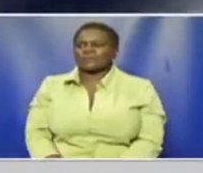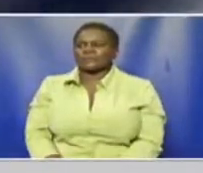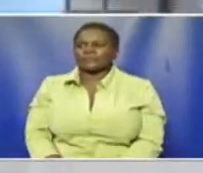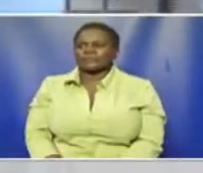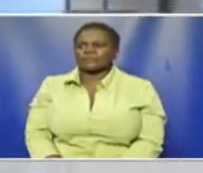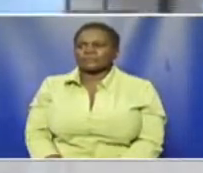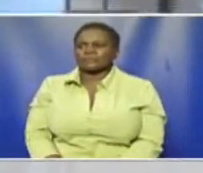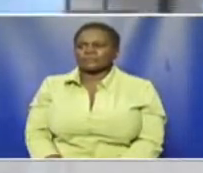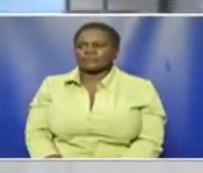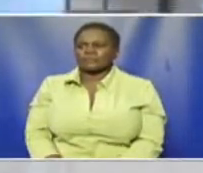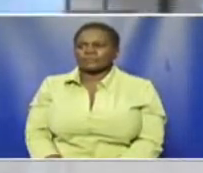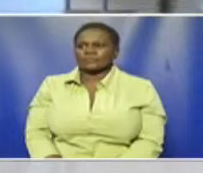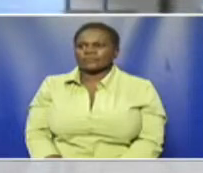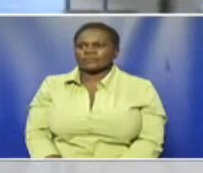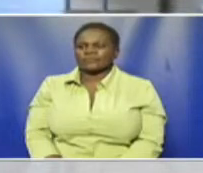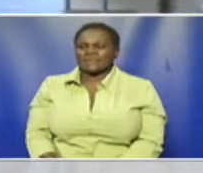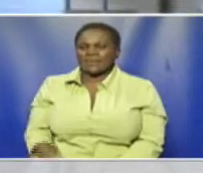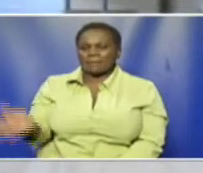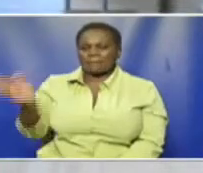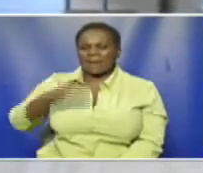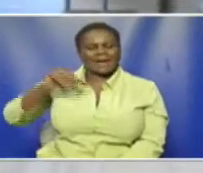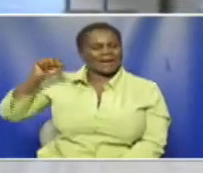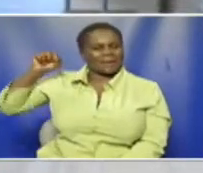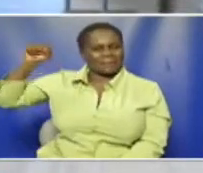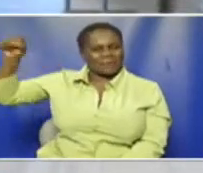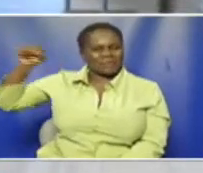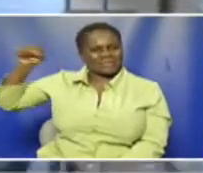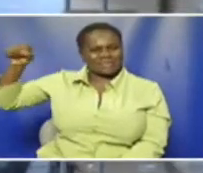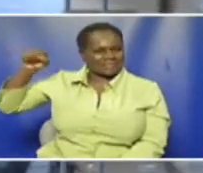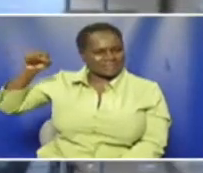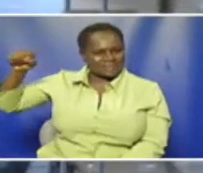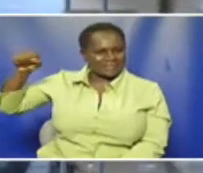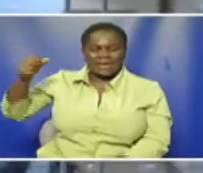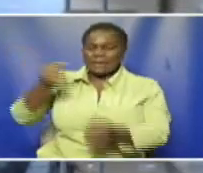All right, so let's get back to politics. And just what is the President Uhuru Kenyatta?